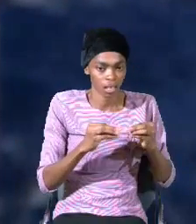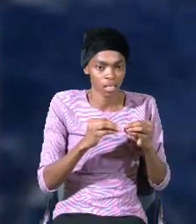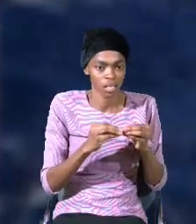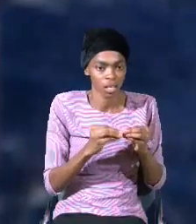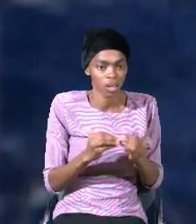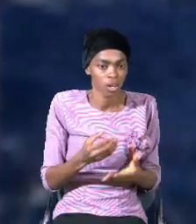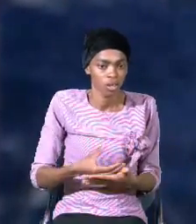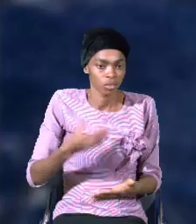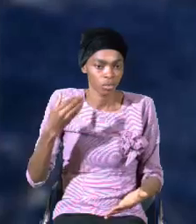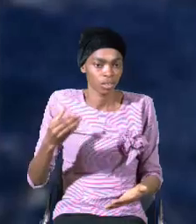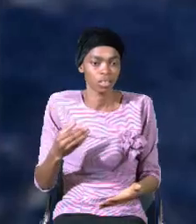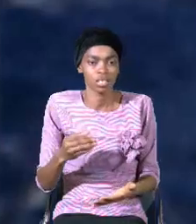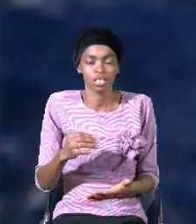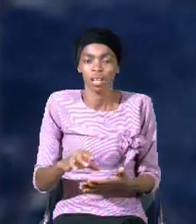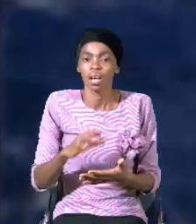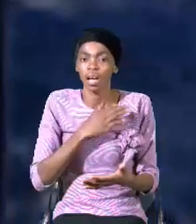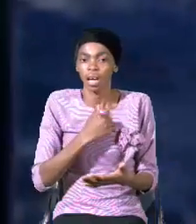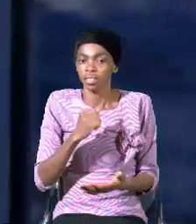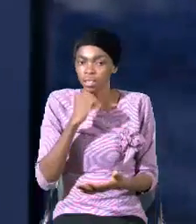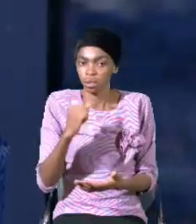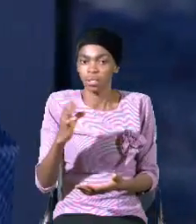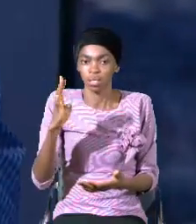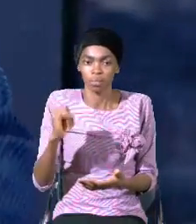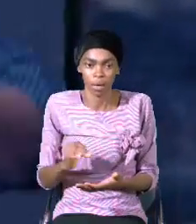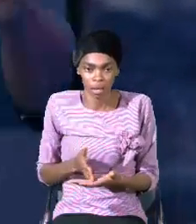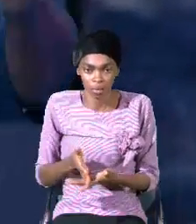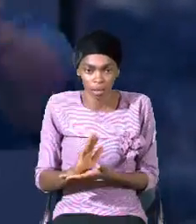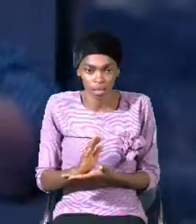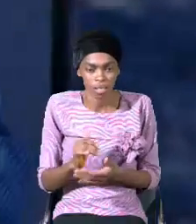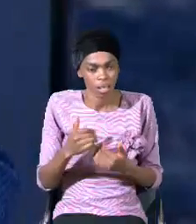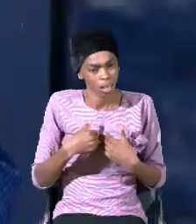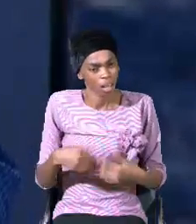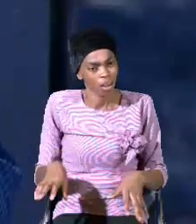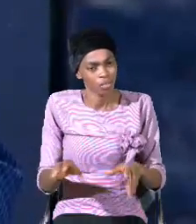by right, has certificate but through